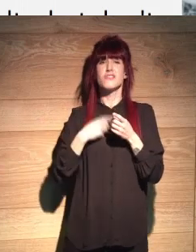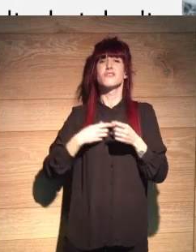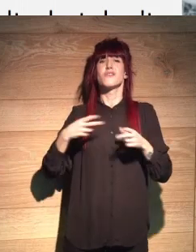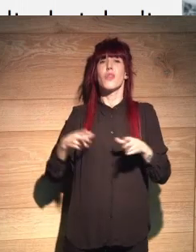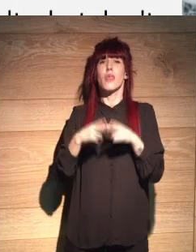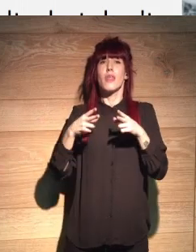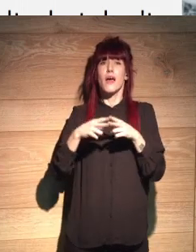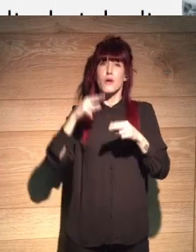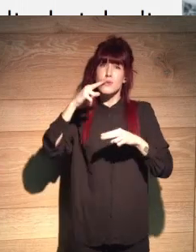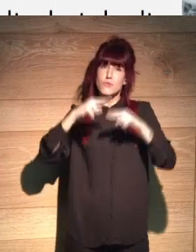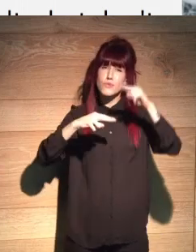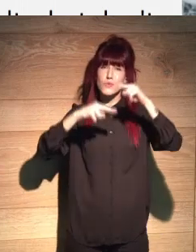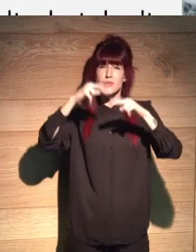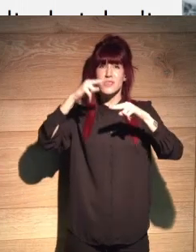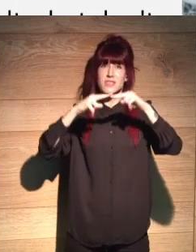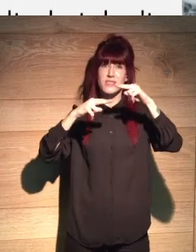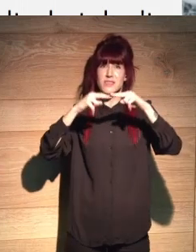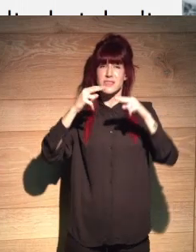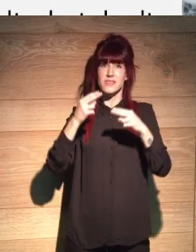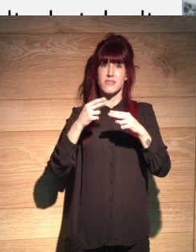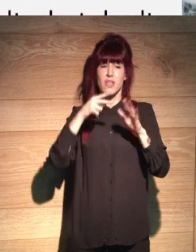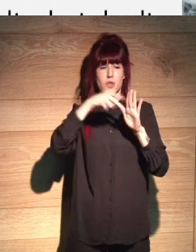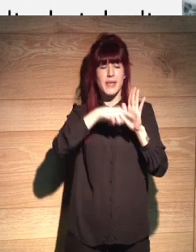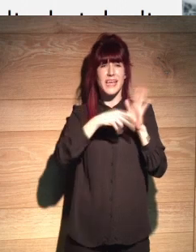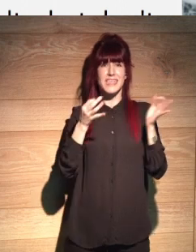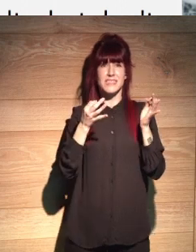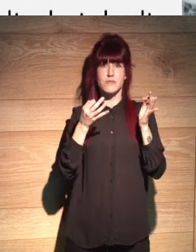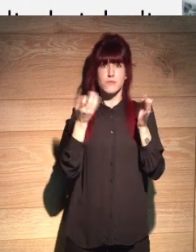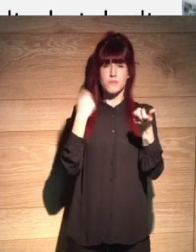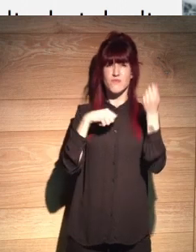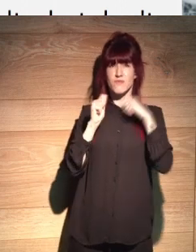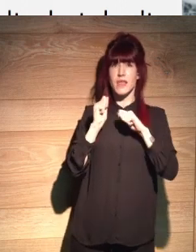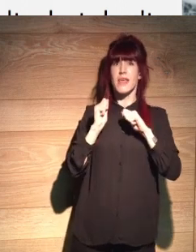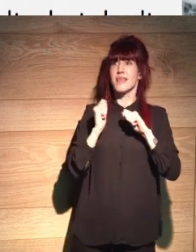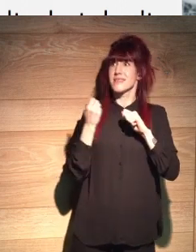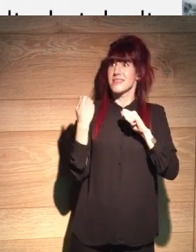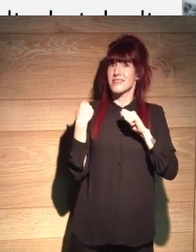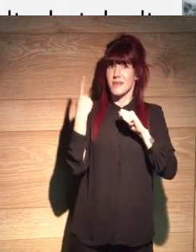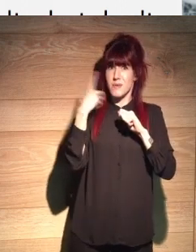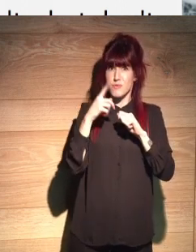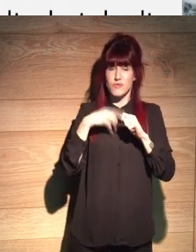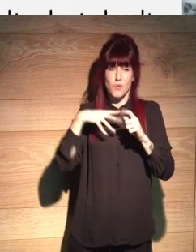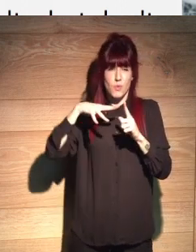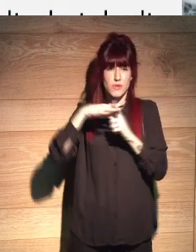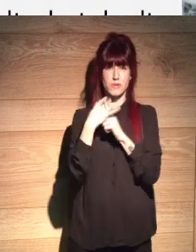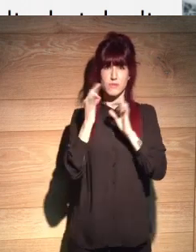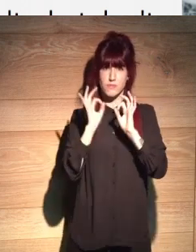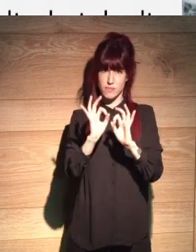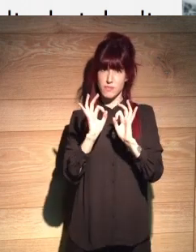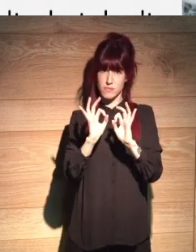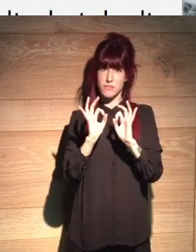is an expected behavior in a certain context. But norms